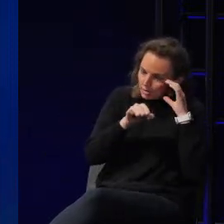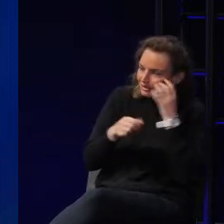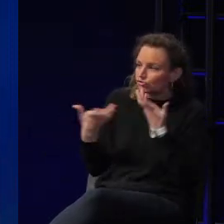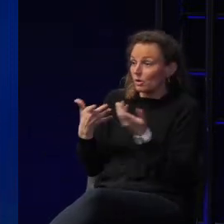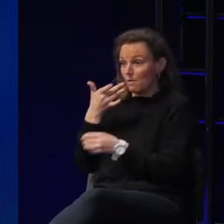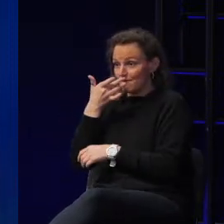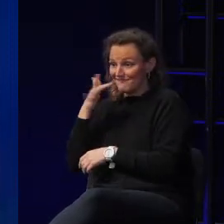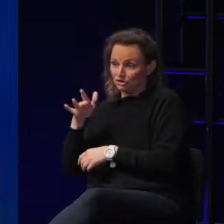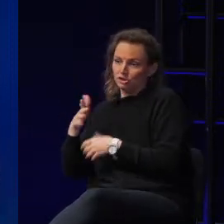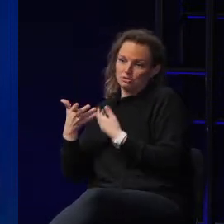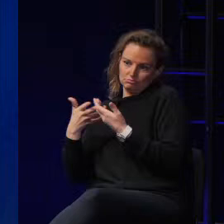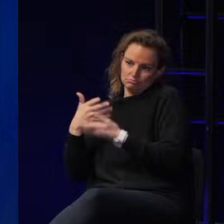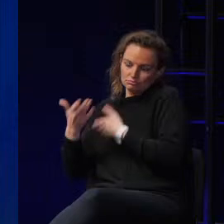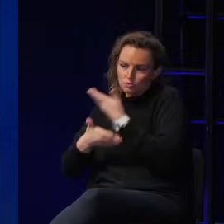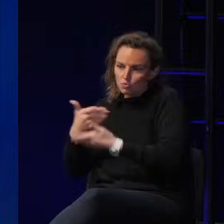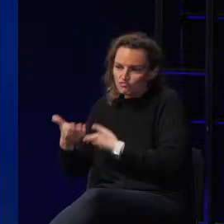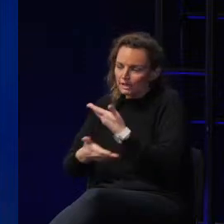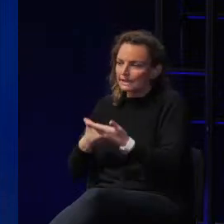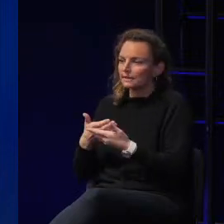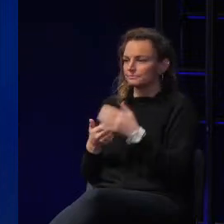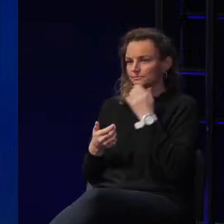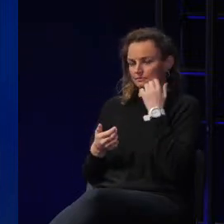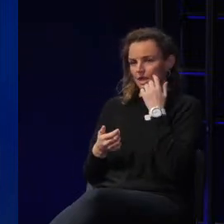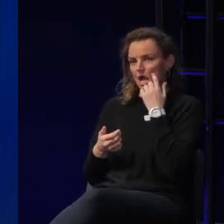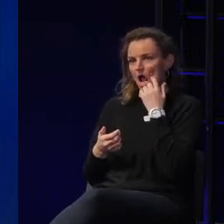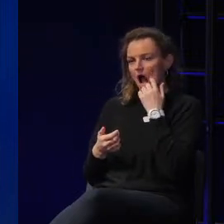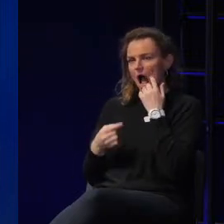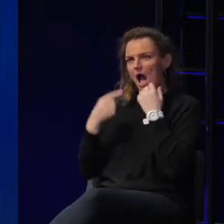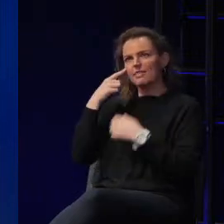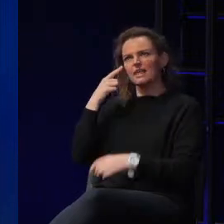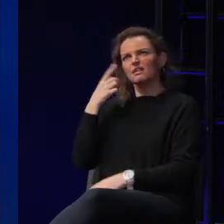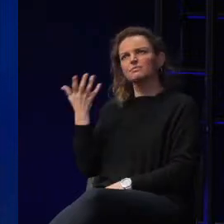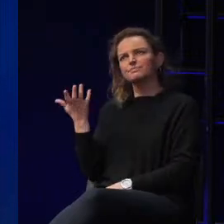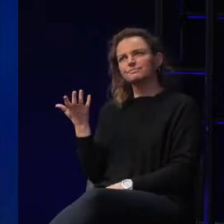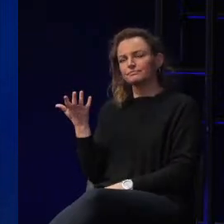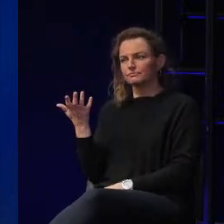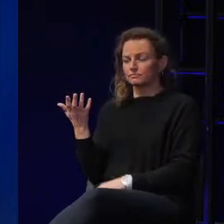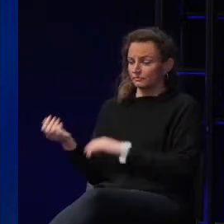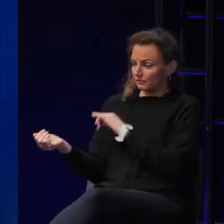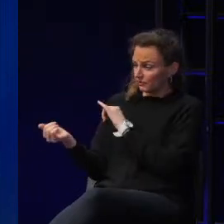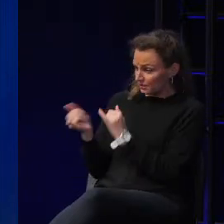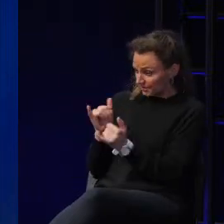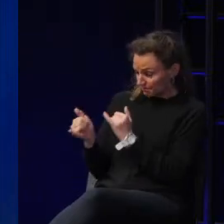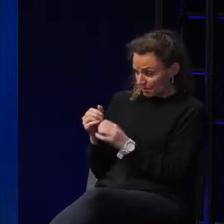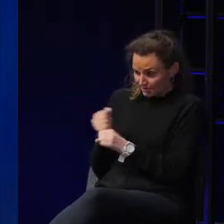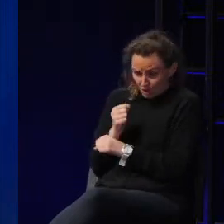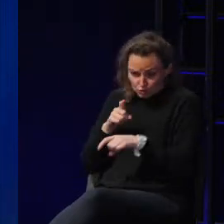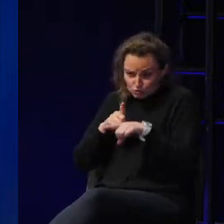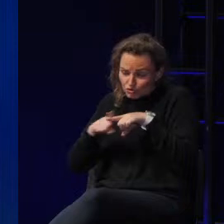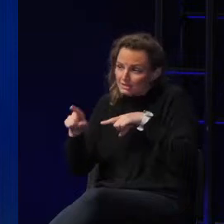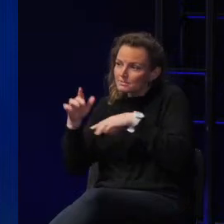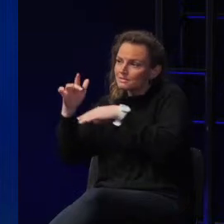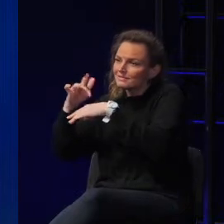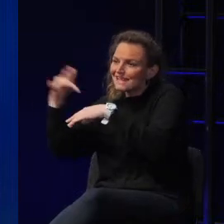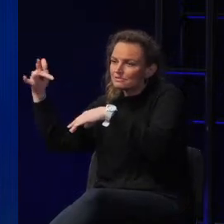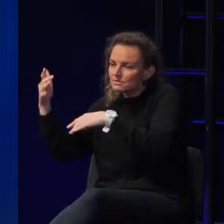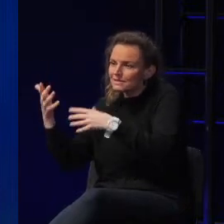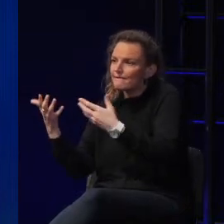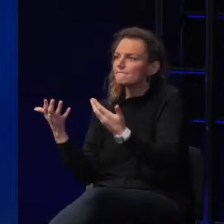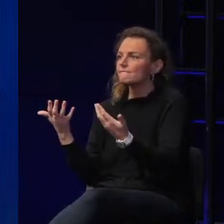fiction. I mean, I think, sometimes I do try to be sensitive